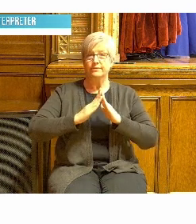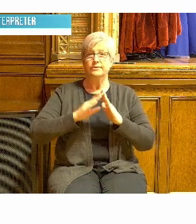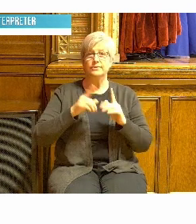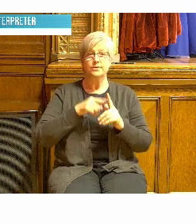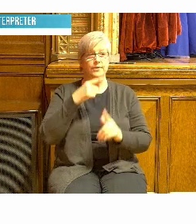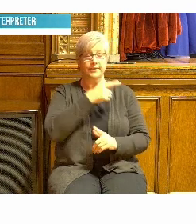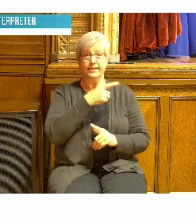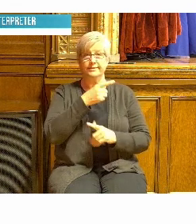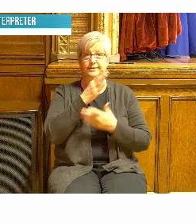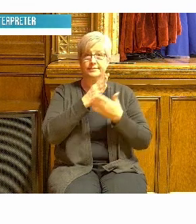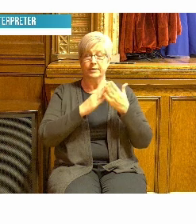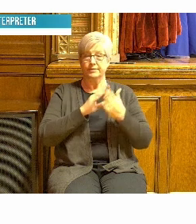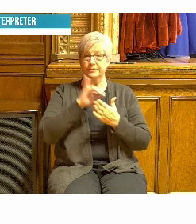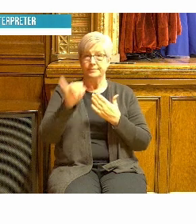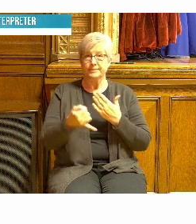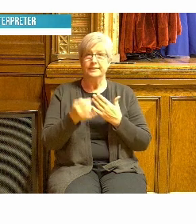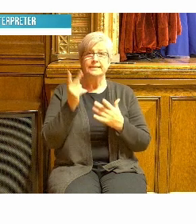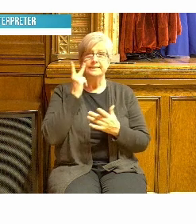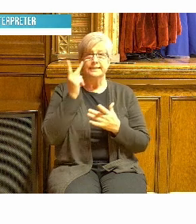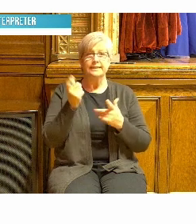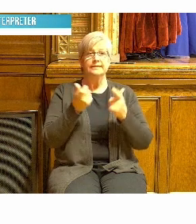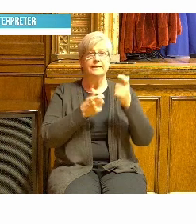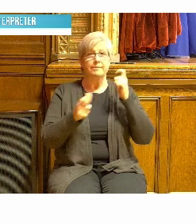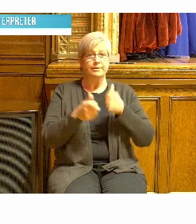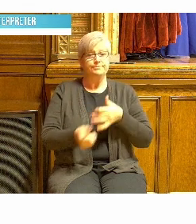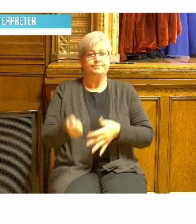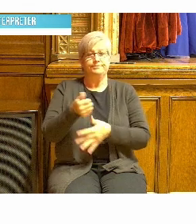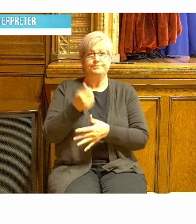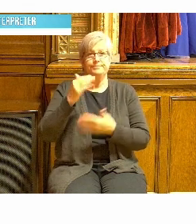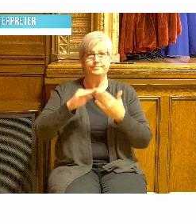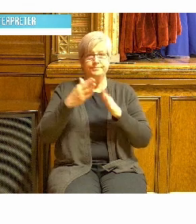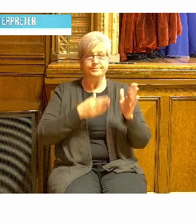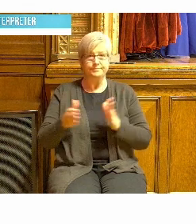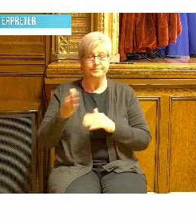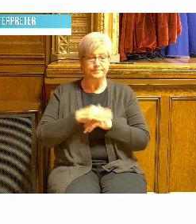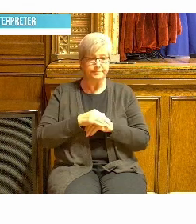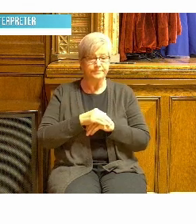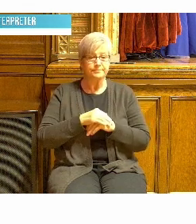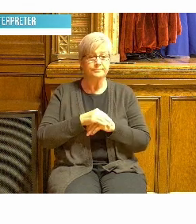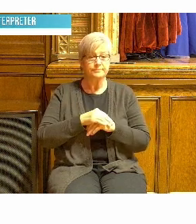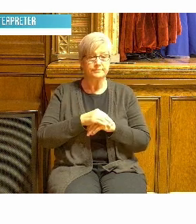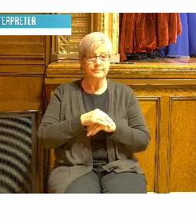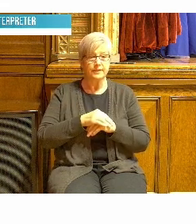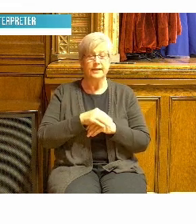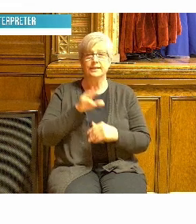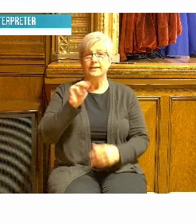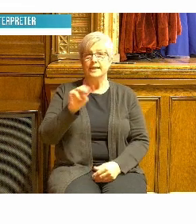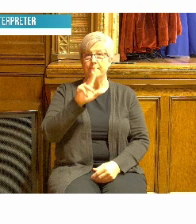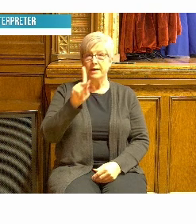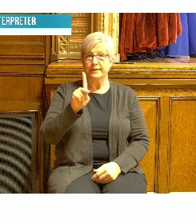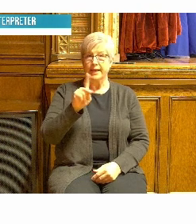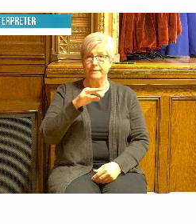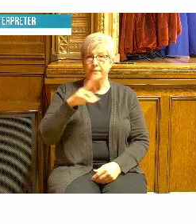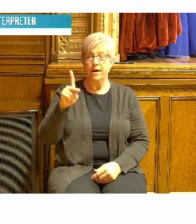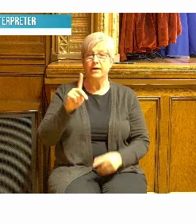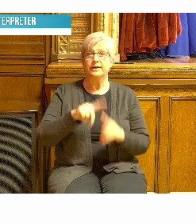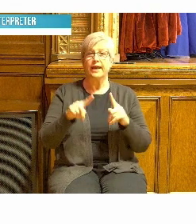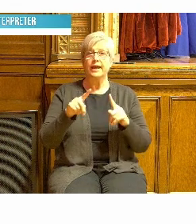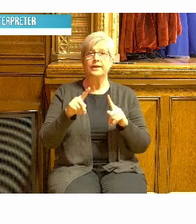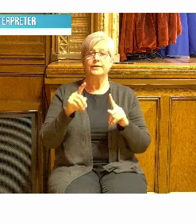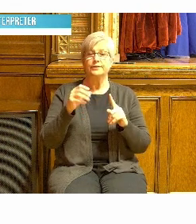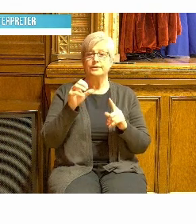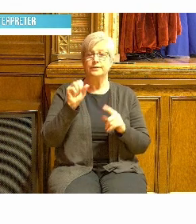this particular project is seen as a major priority for city planners. This is where MLK Park and the Strong Museum of Play are